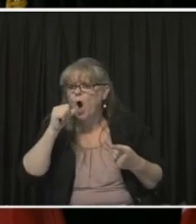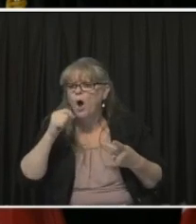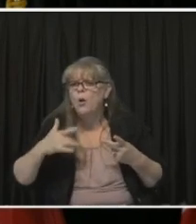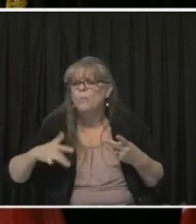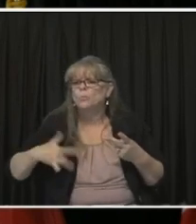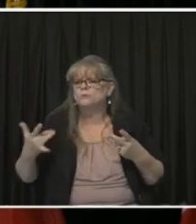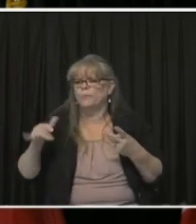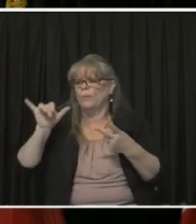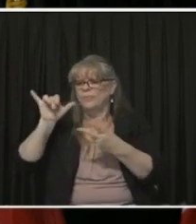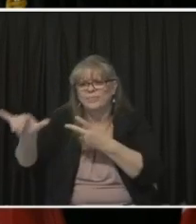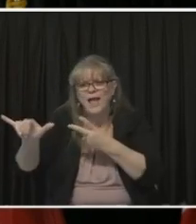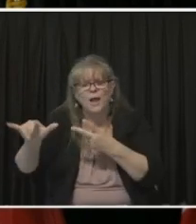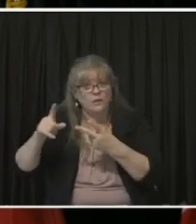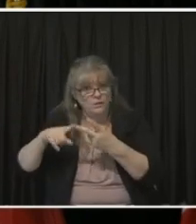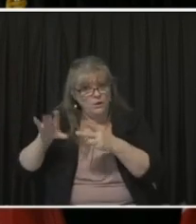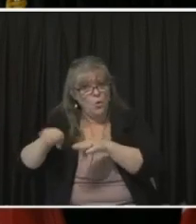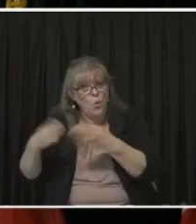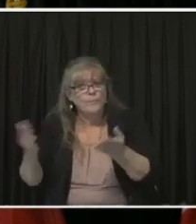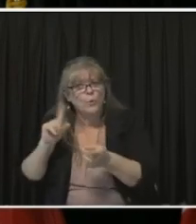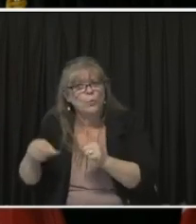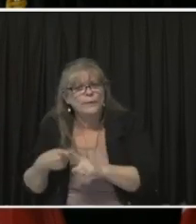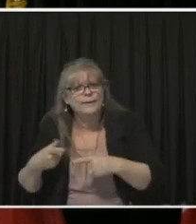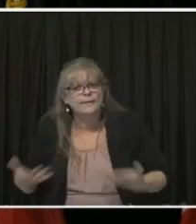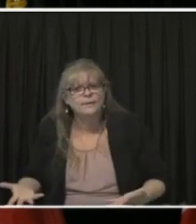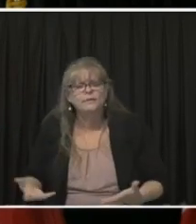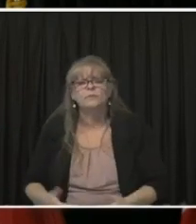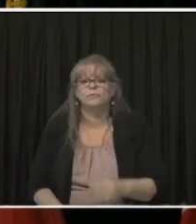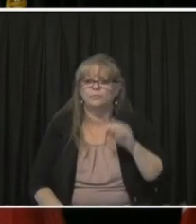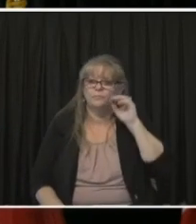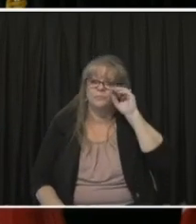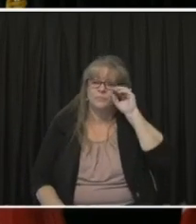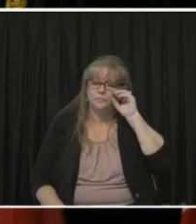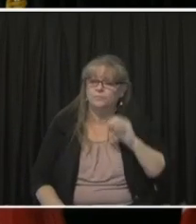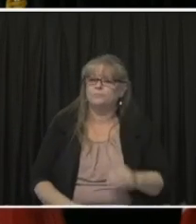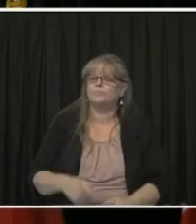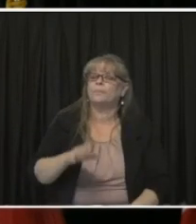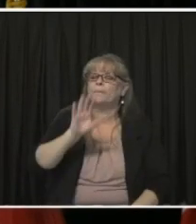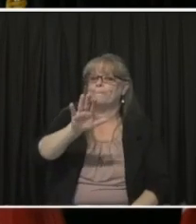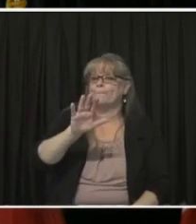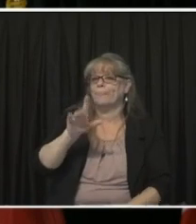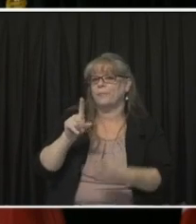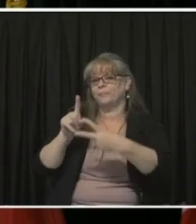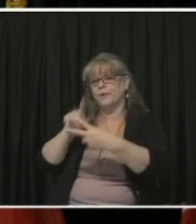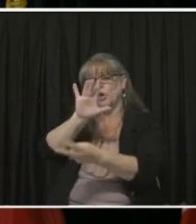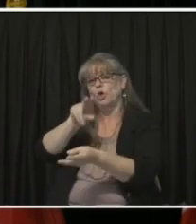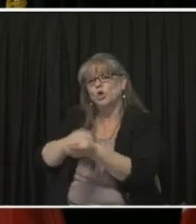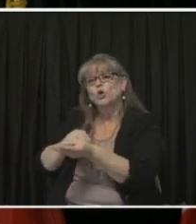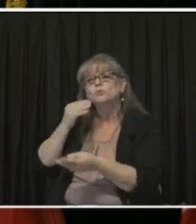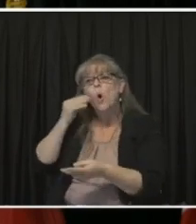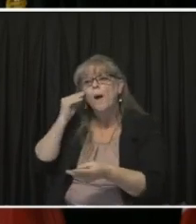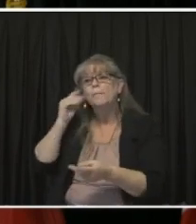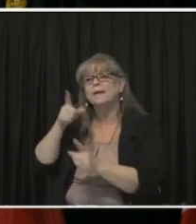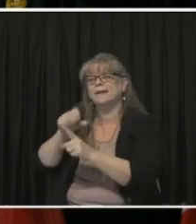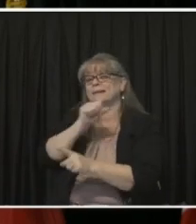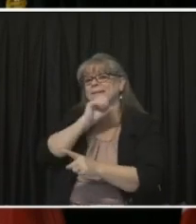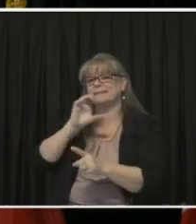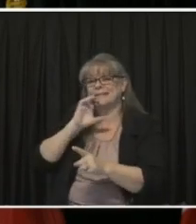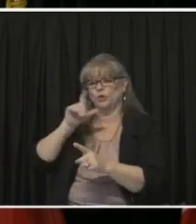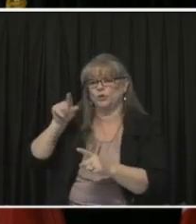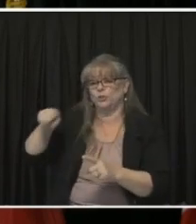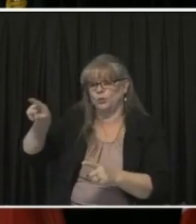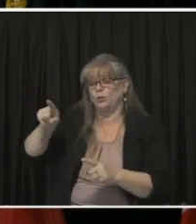So there were a number of nursing home and senior care facilities that received negative citations